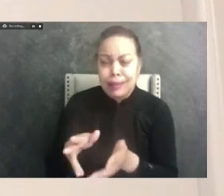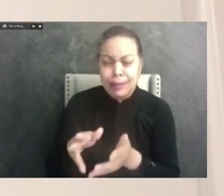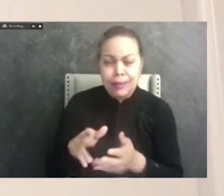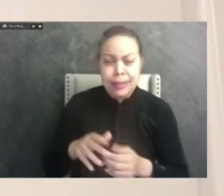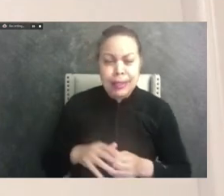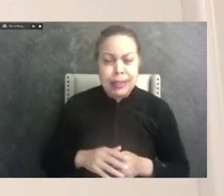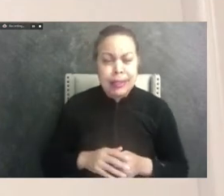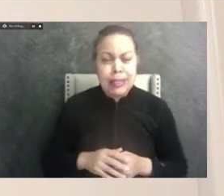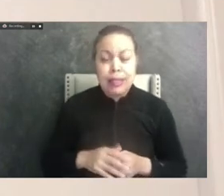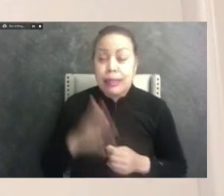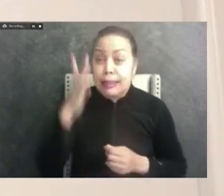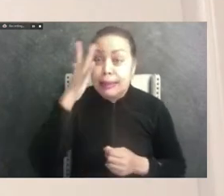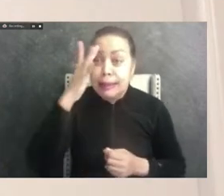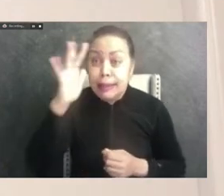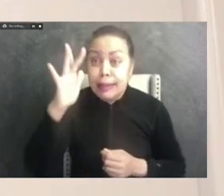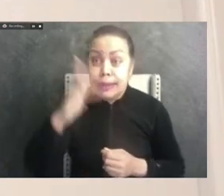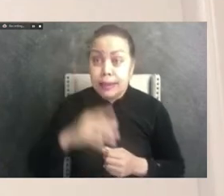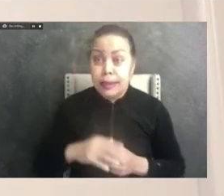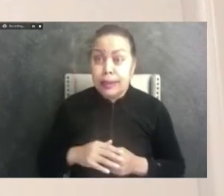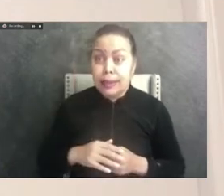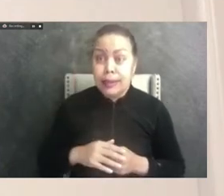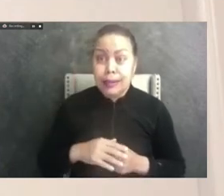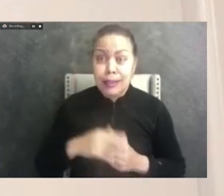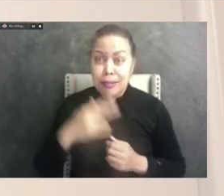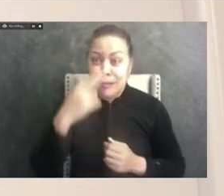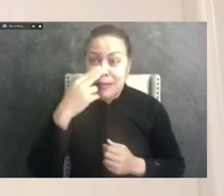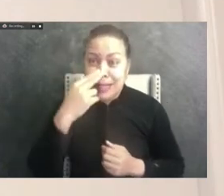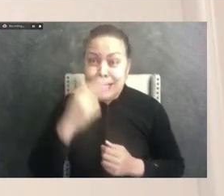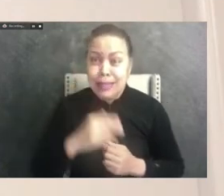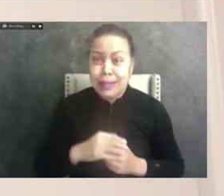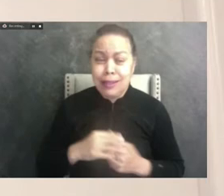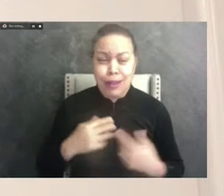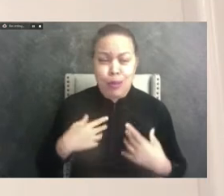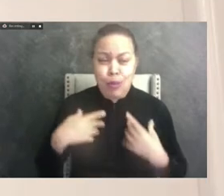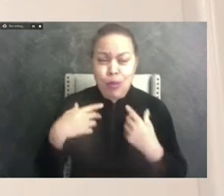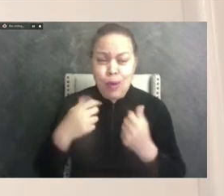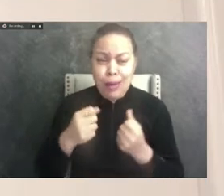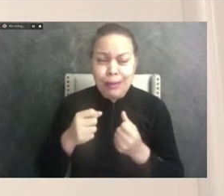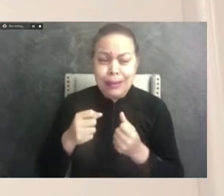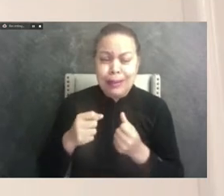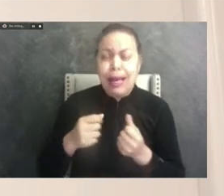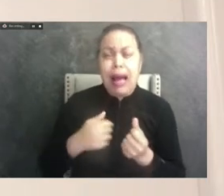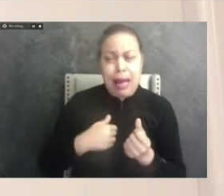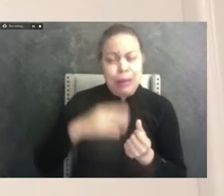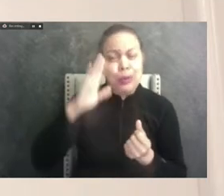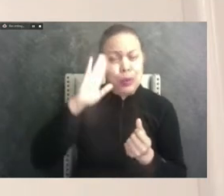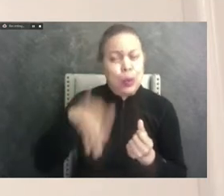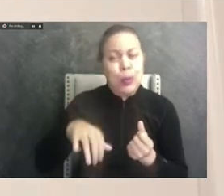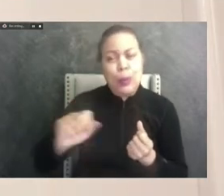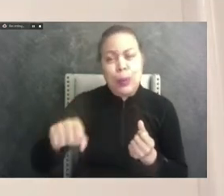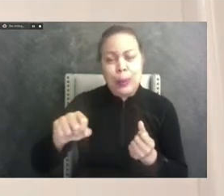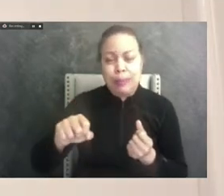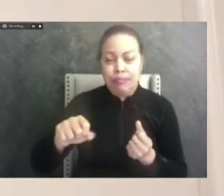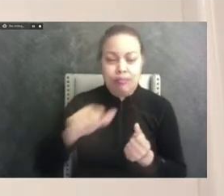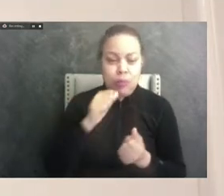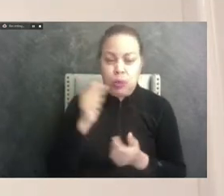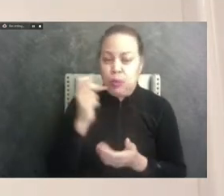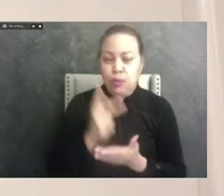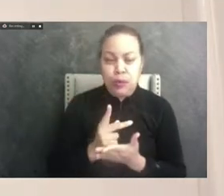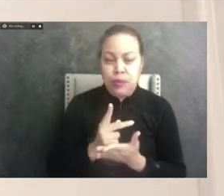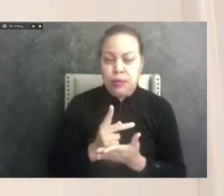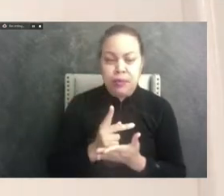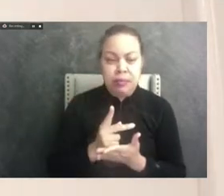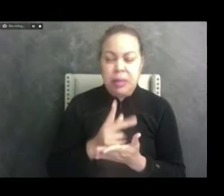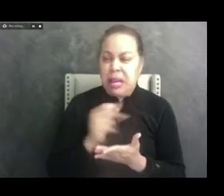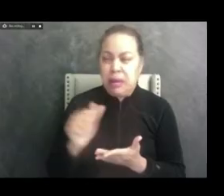the witty, the brave. I know, but I do not approve, and I am